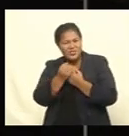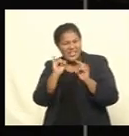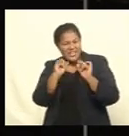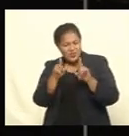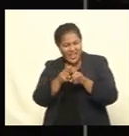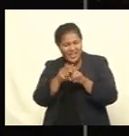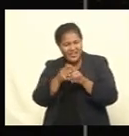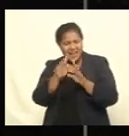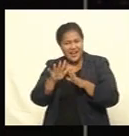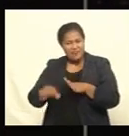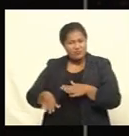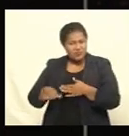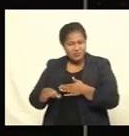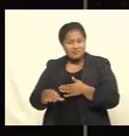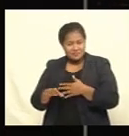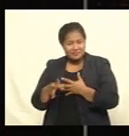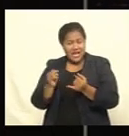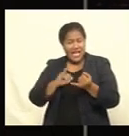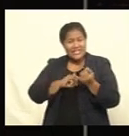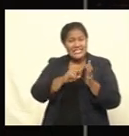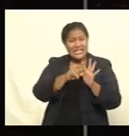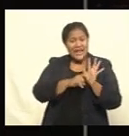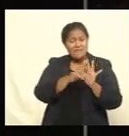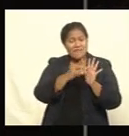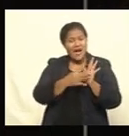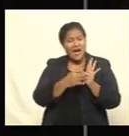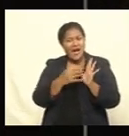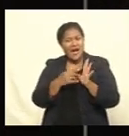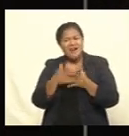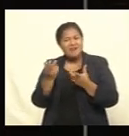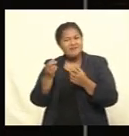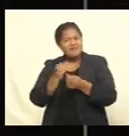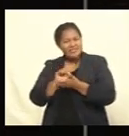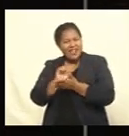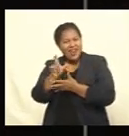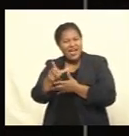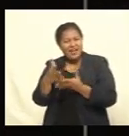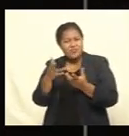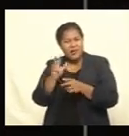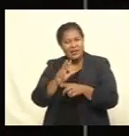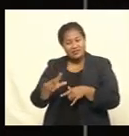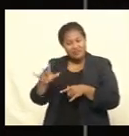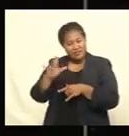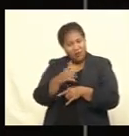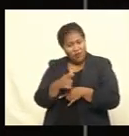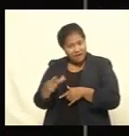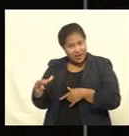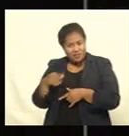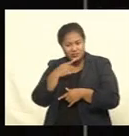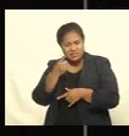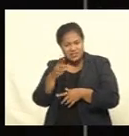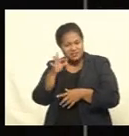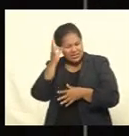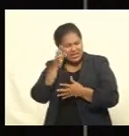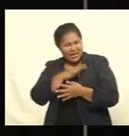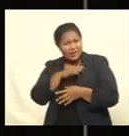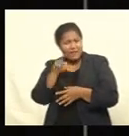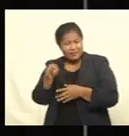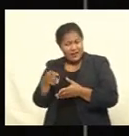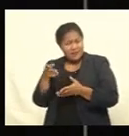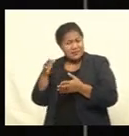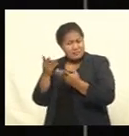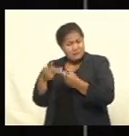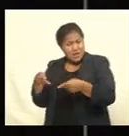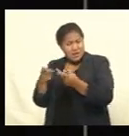poverty. Serema Mate, who is a farmer and vendor in Ovalau, says that the belief that the sector is male-dominated needs